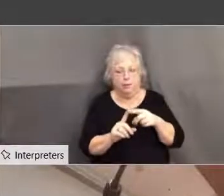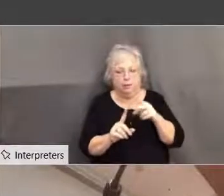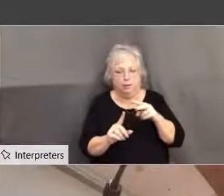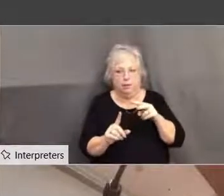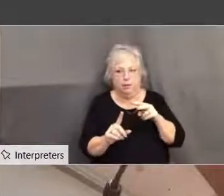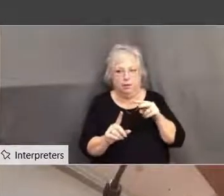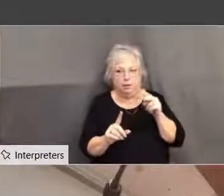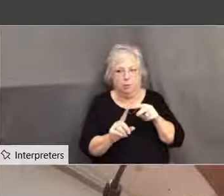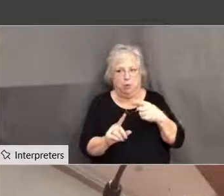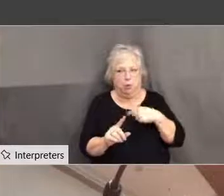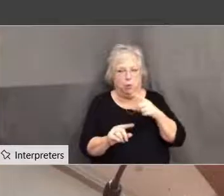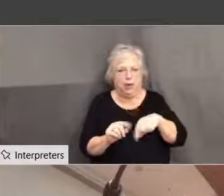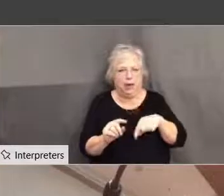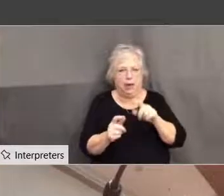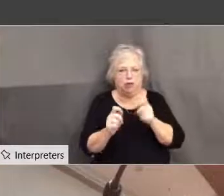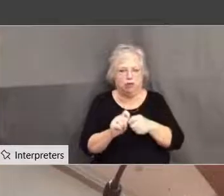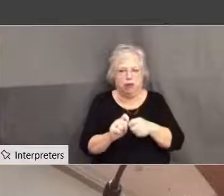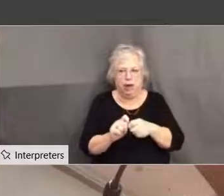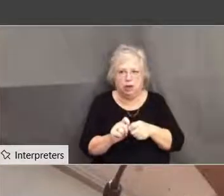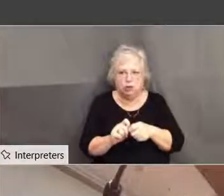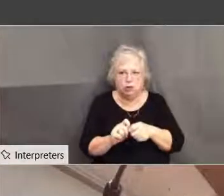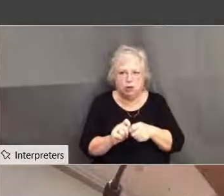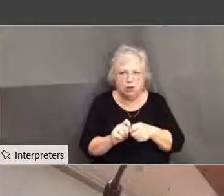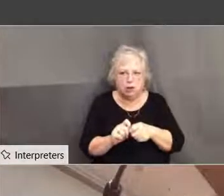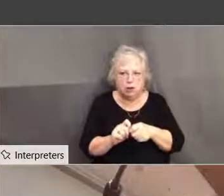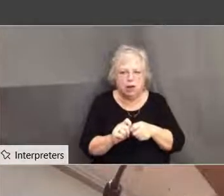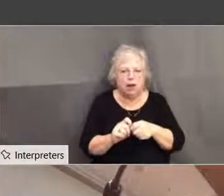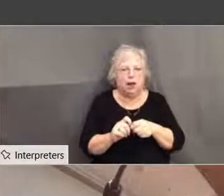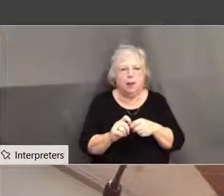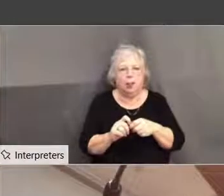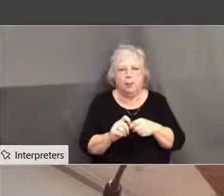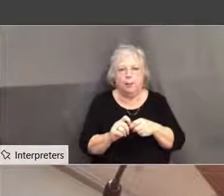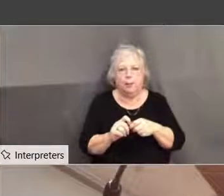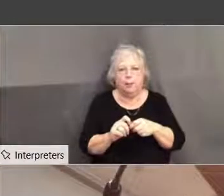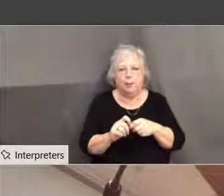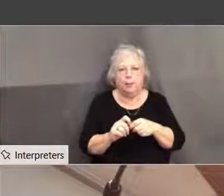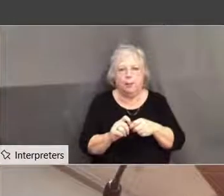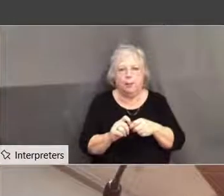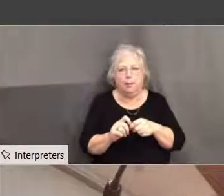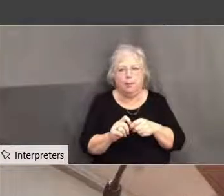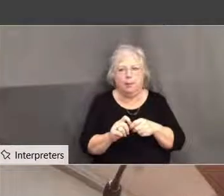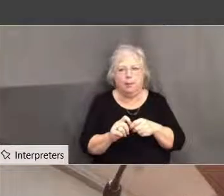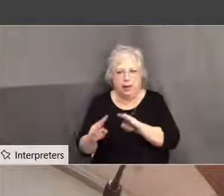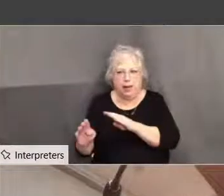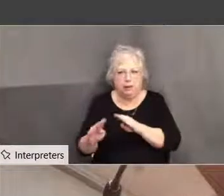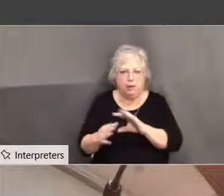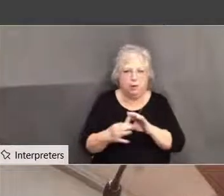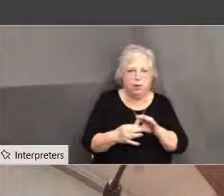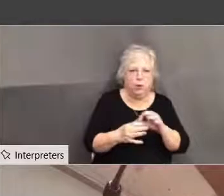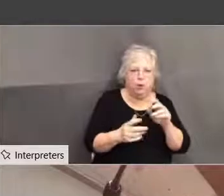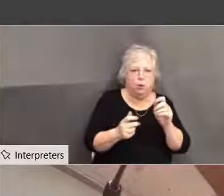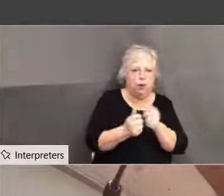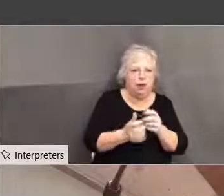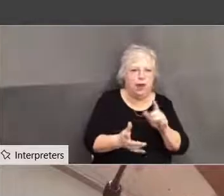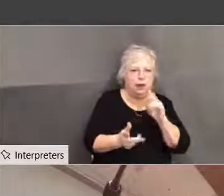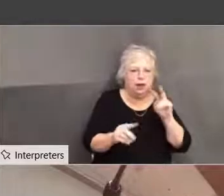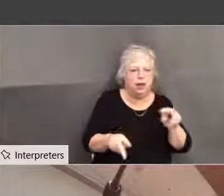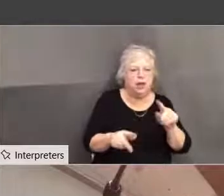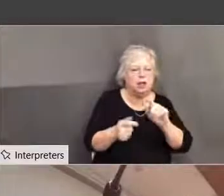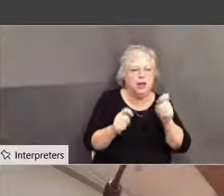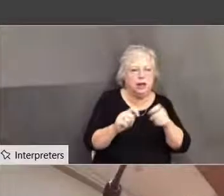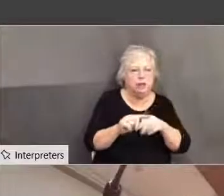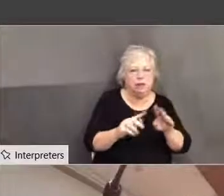behavior with the change in the communities that these people are raised in, and some of our employees are growing up in. For instance, a number of them in food deserts where we